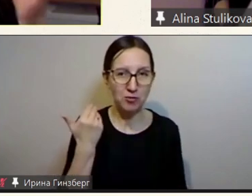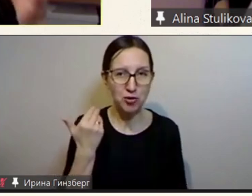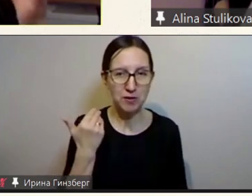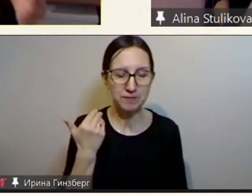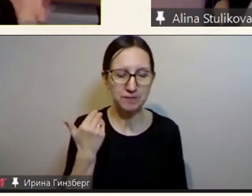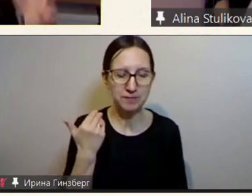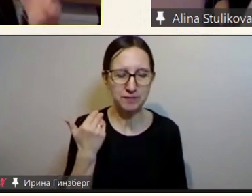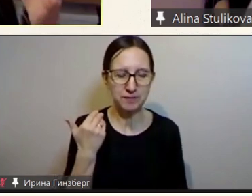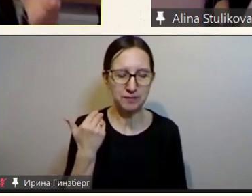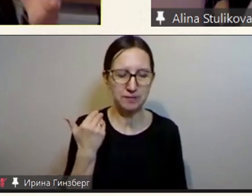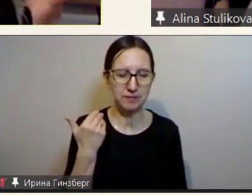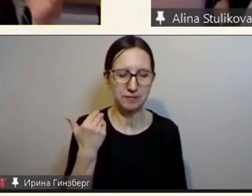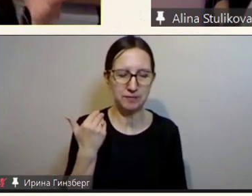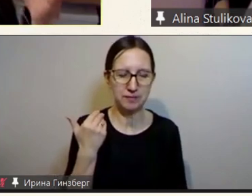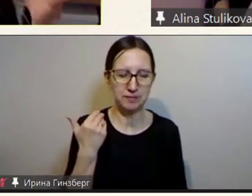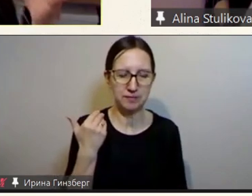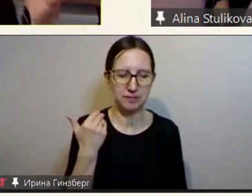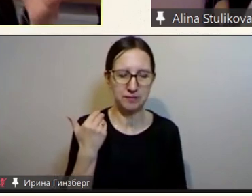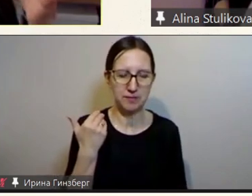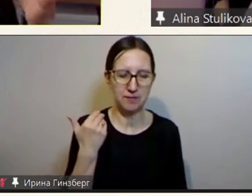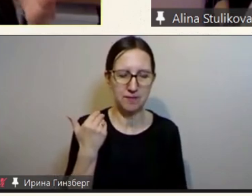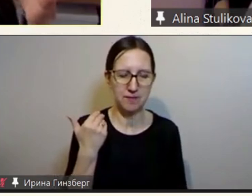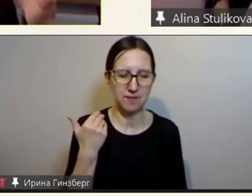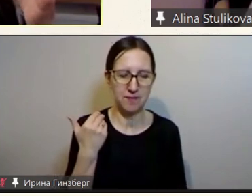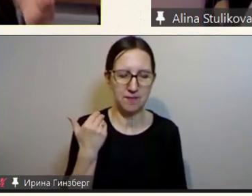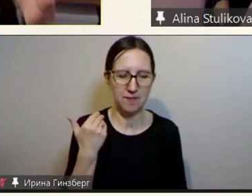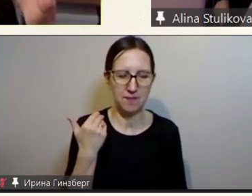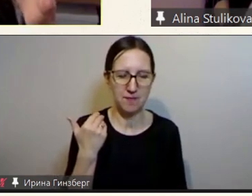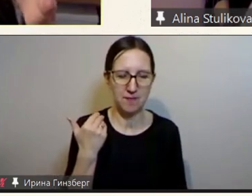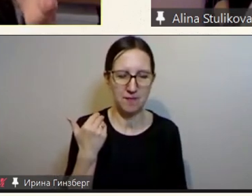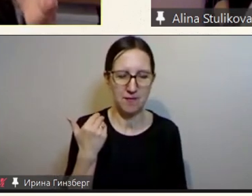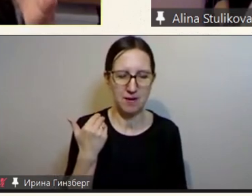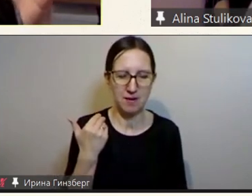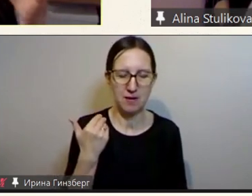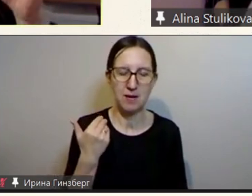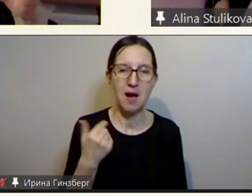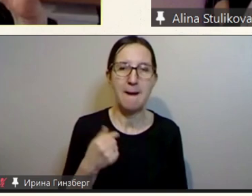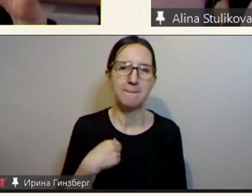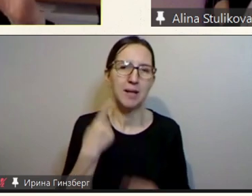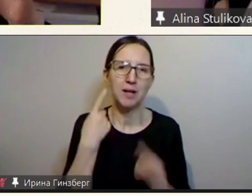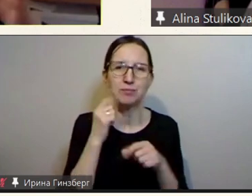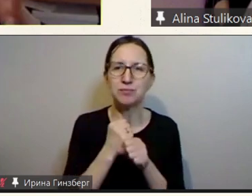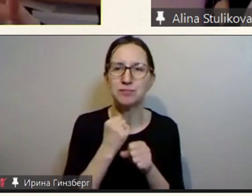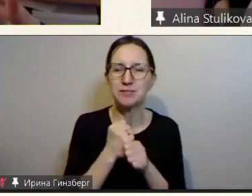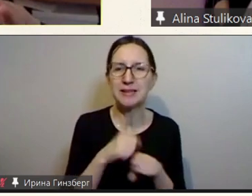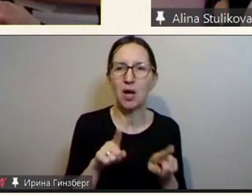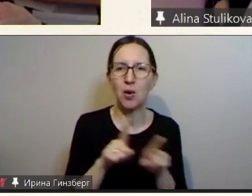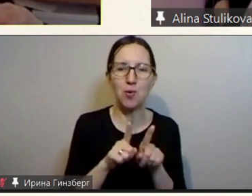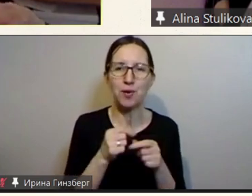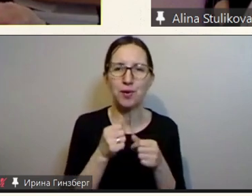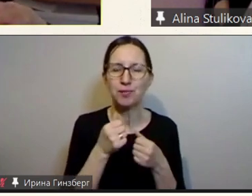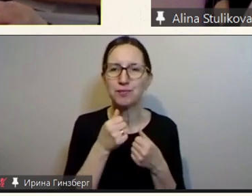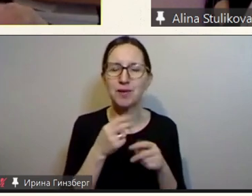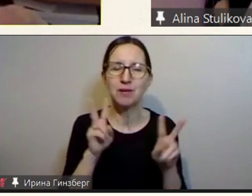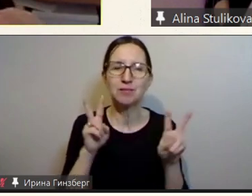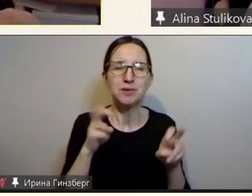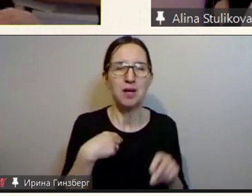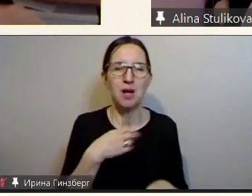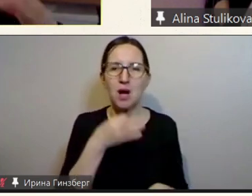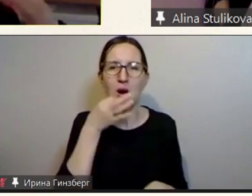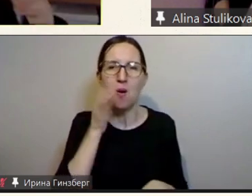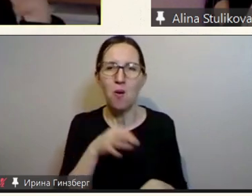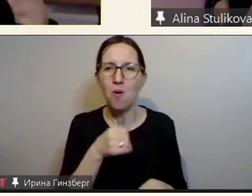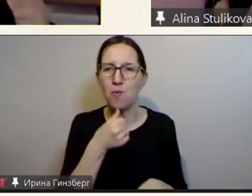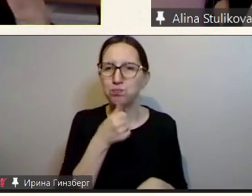we've created a whole experience, a whole journey. You know, the stairs, we asked that they be lit